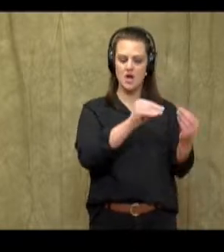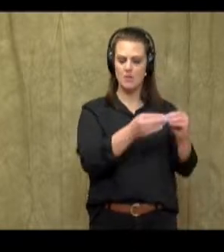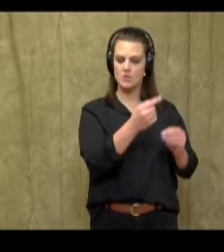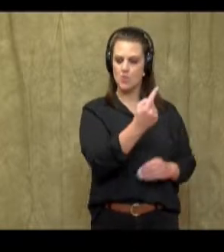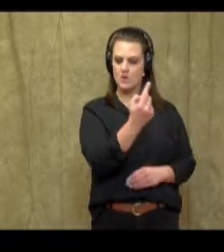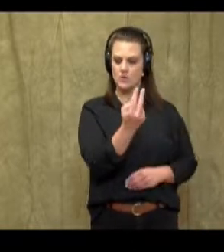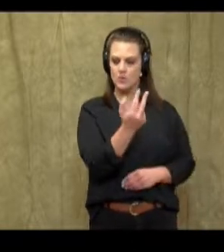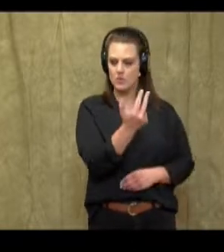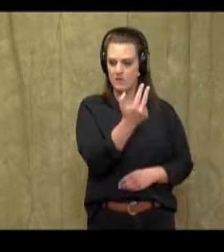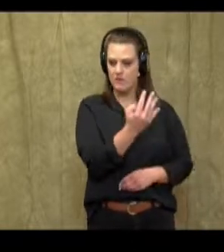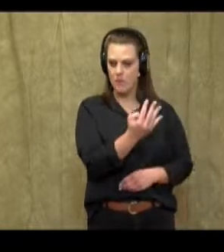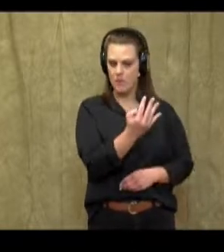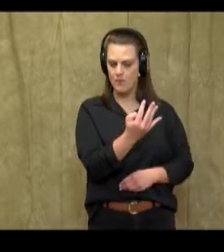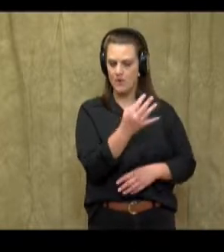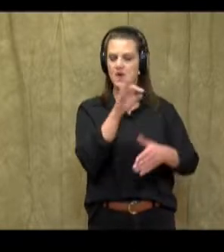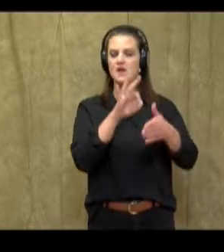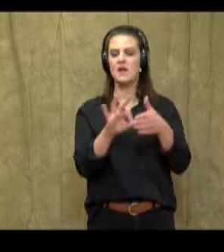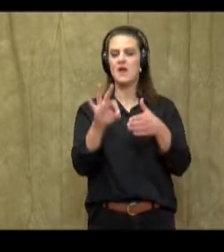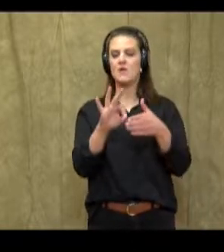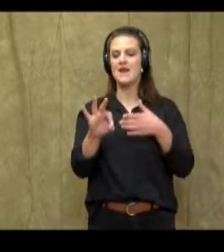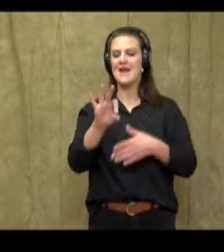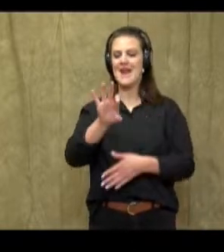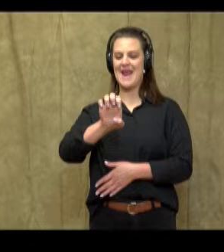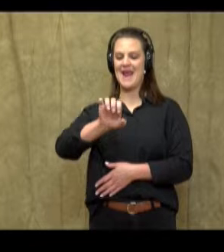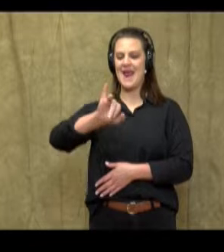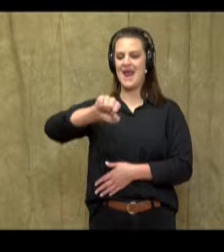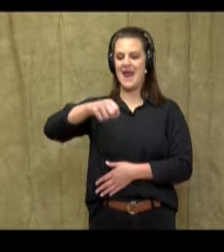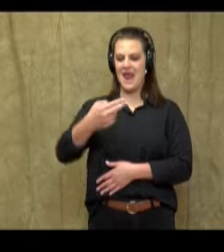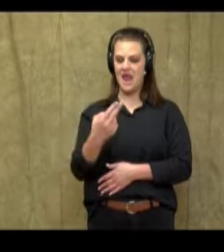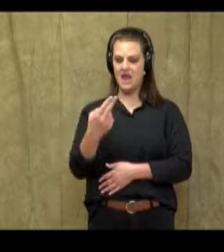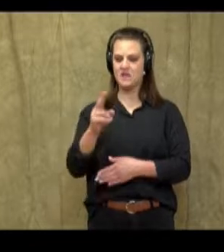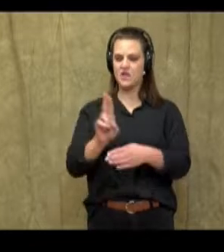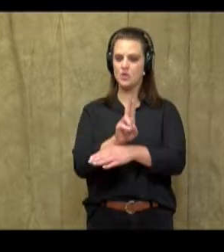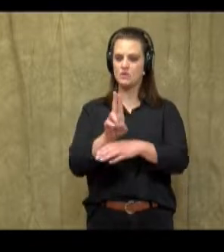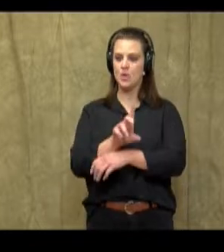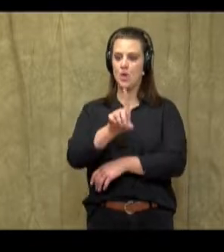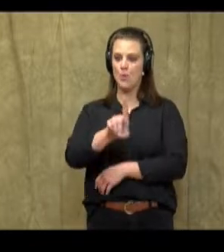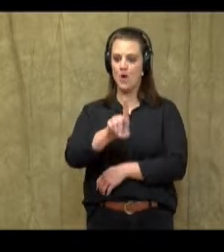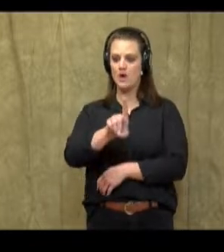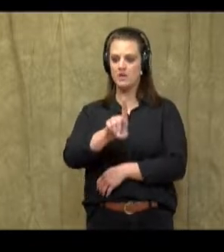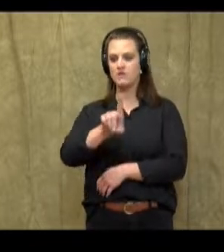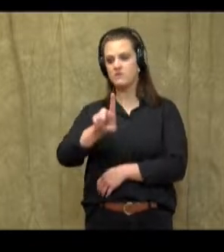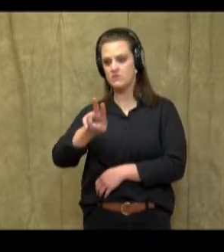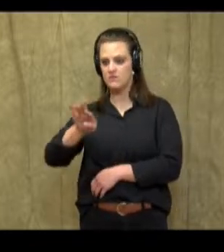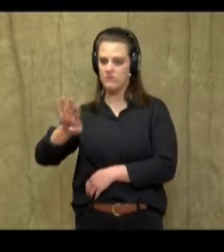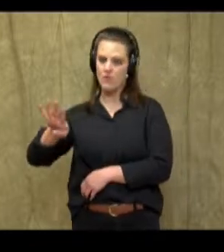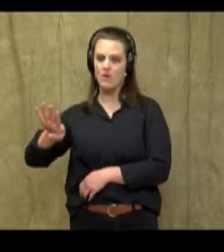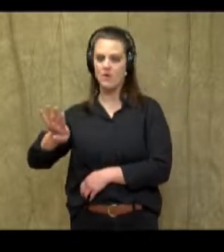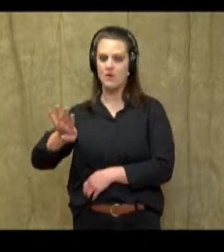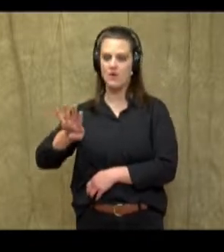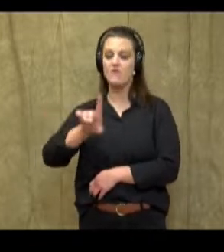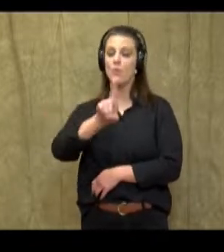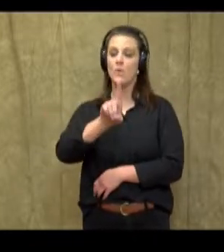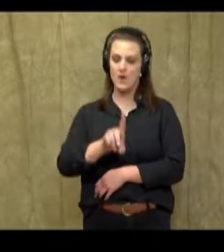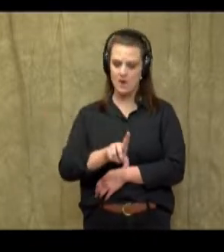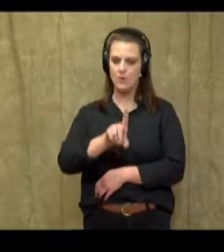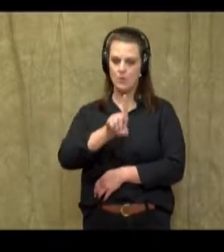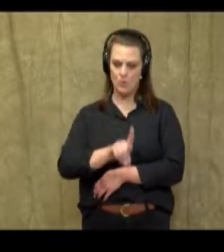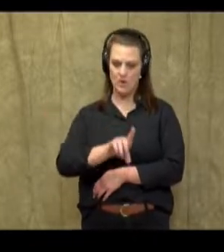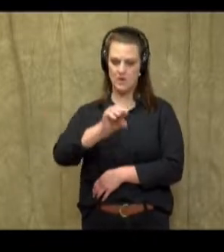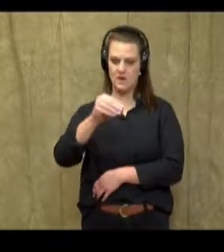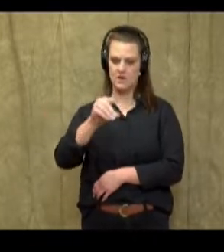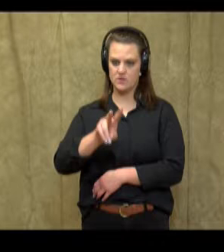through 4. We counted our eighth notes using the beat numbers 1 through 4 for the downbeat, the first